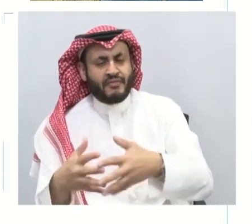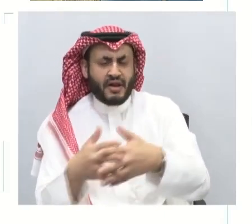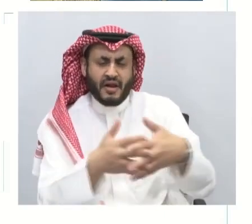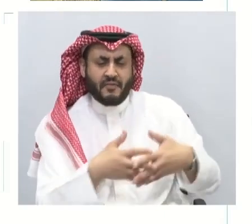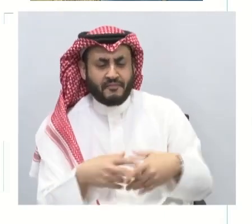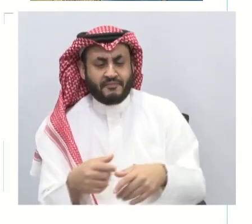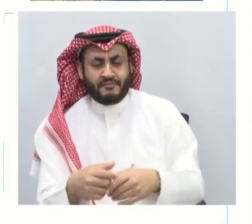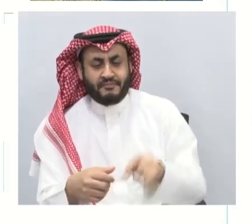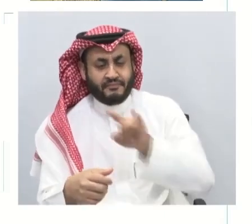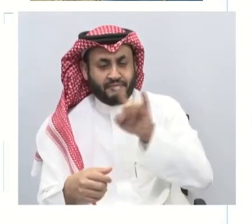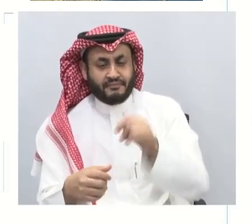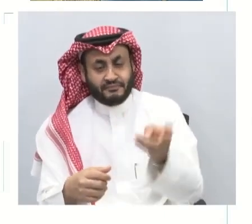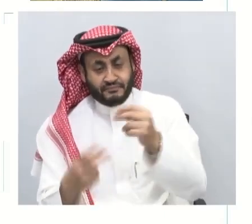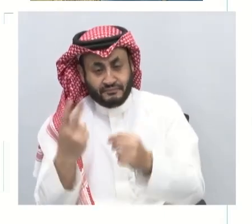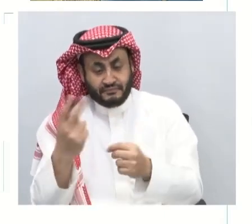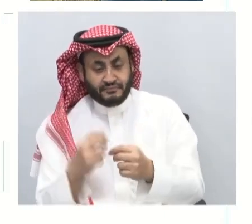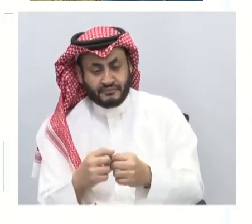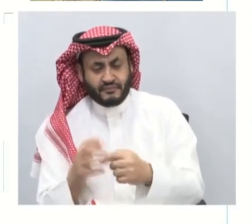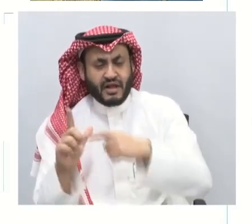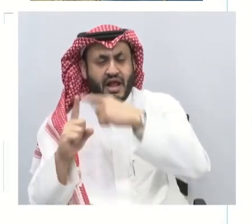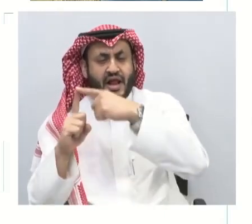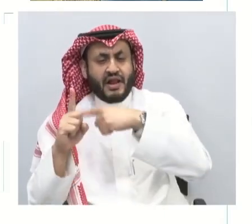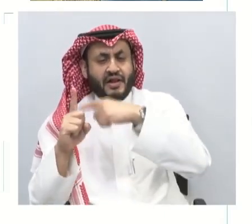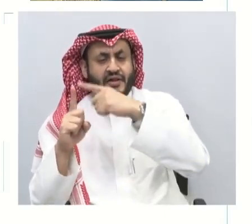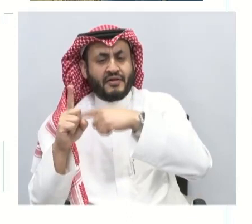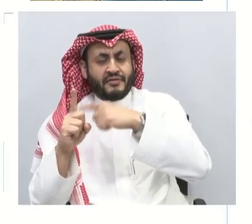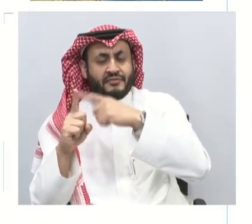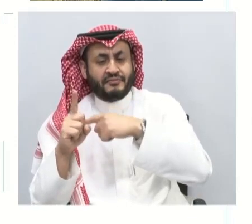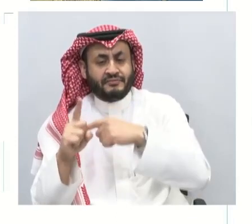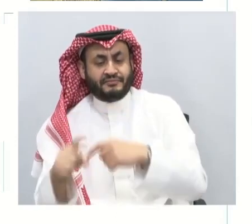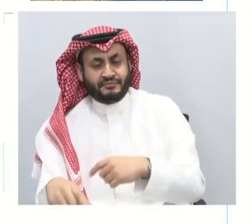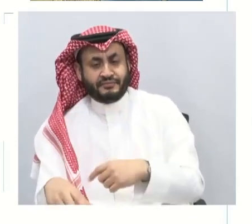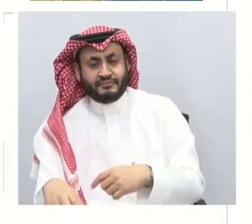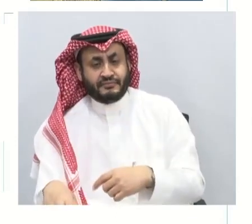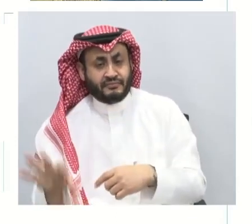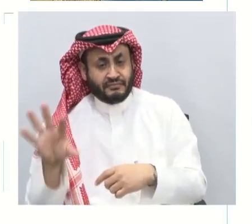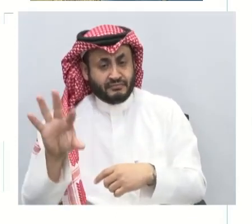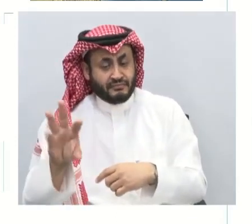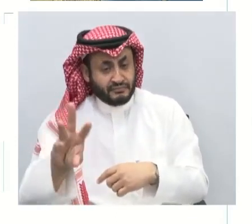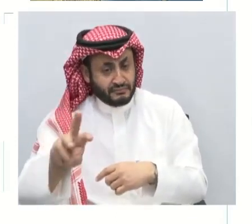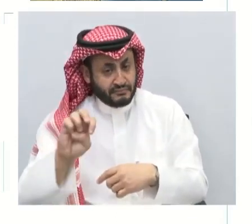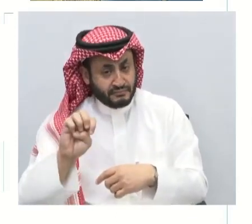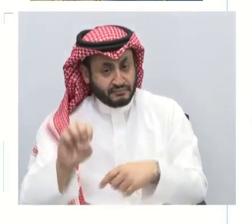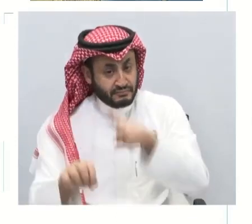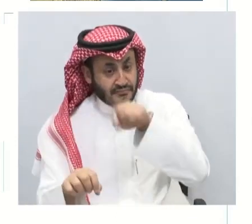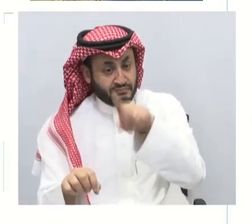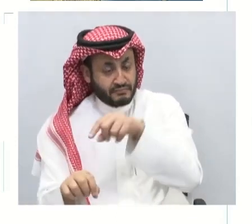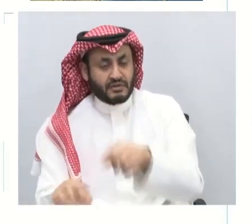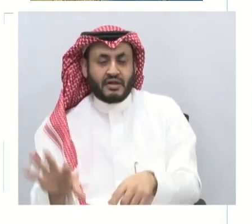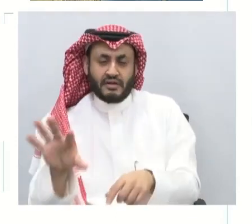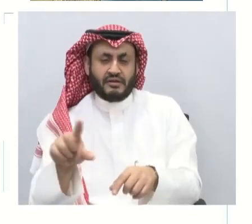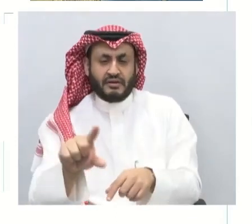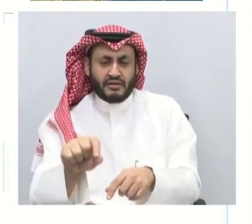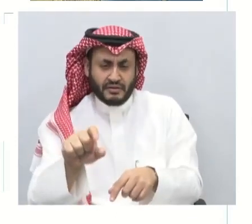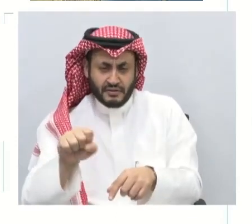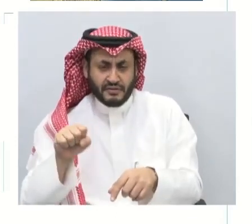ago. Number two, temperatures will be in the 60s on Friday afternoon. That's not correct. It will be in 20s, as